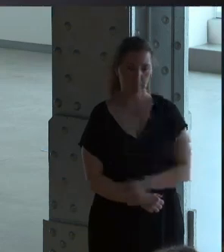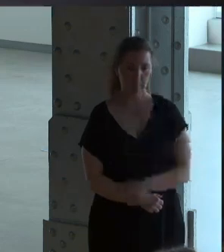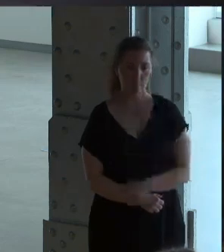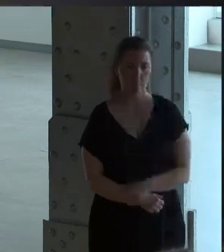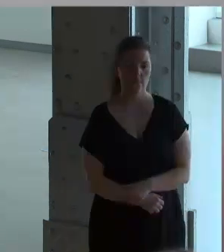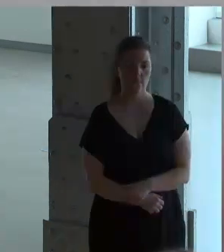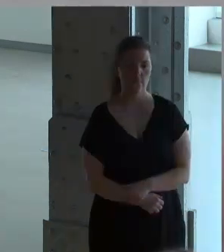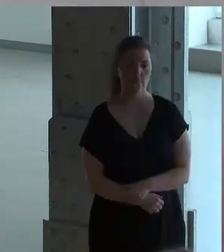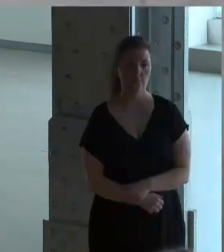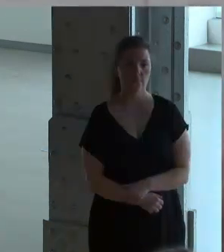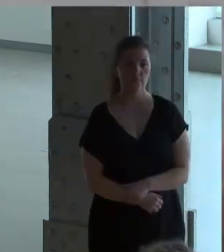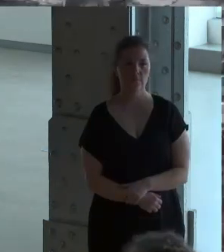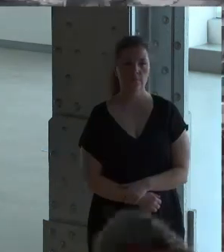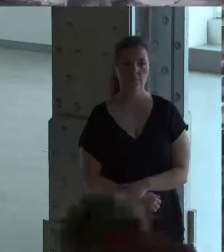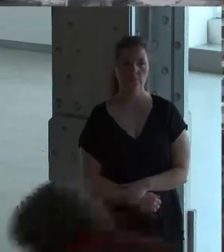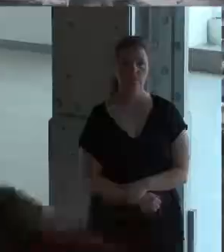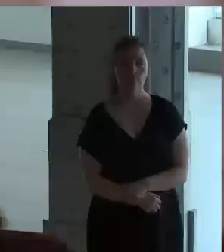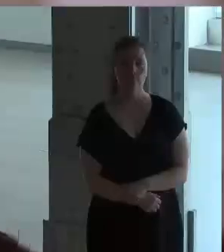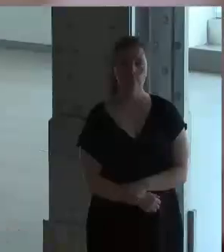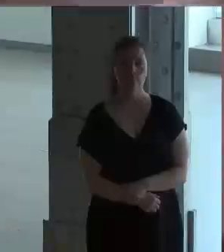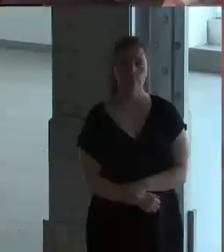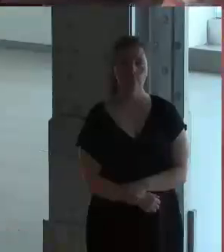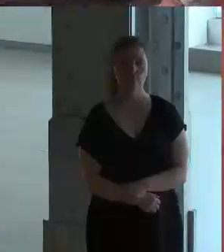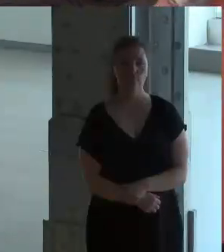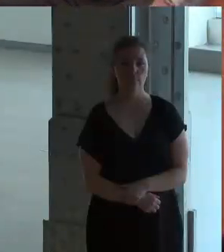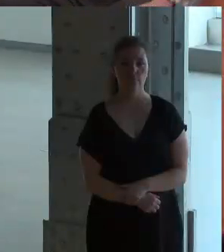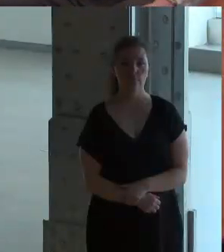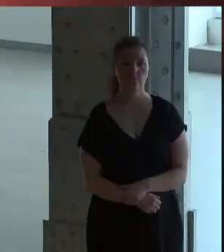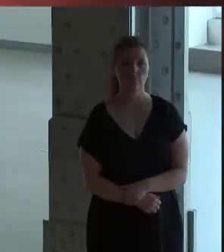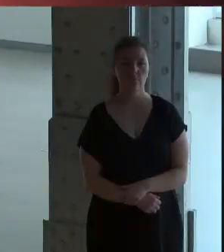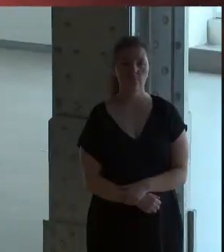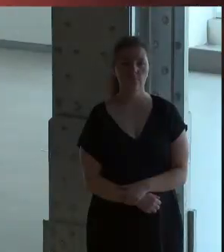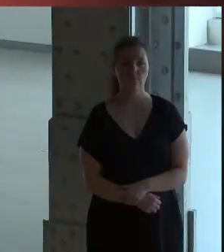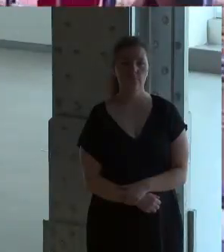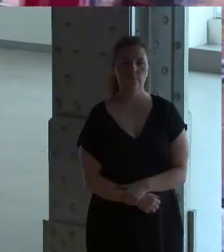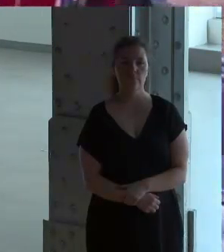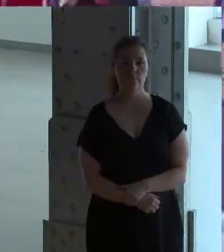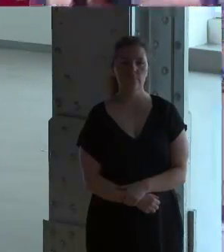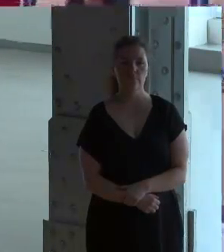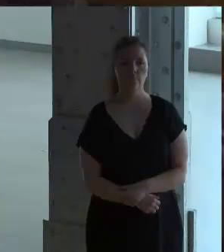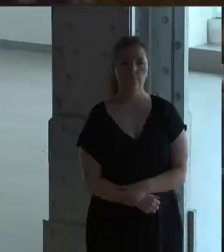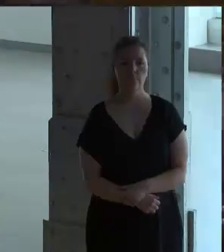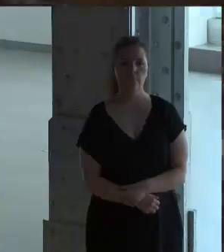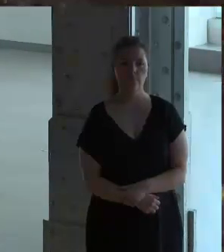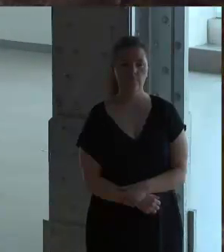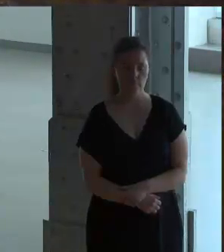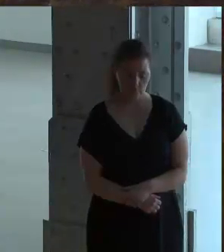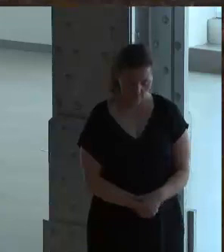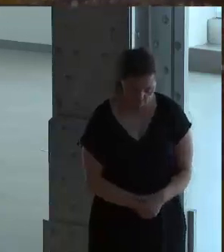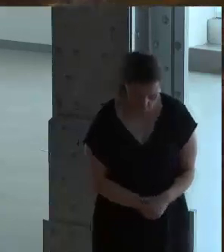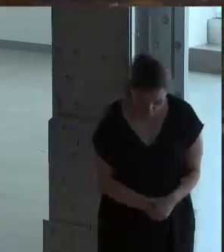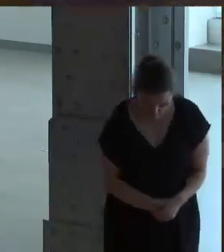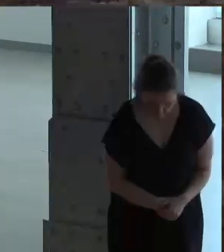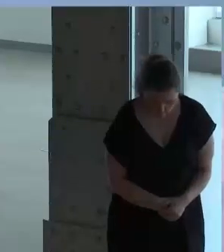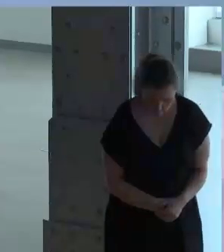city. This is global warming. I felt so scared, sorry. Despair can be paralyzing, but this to